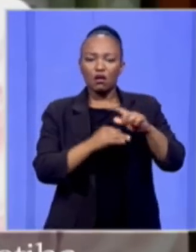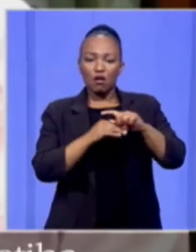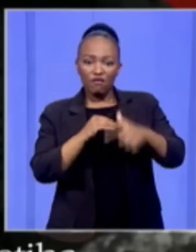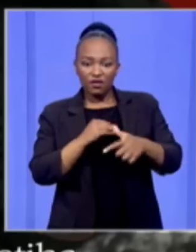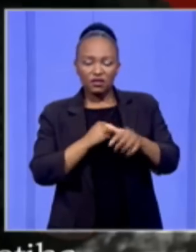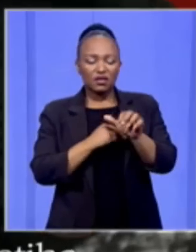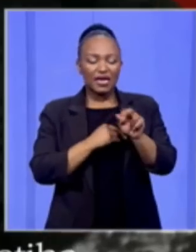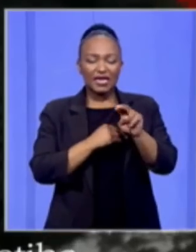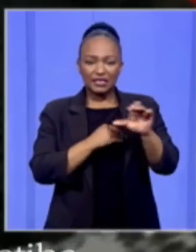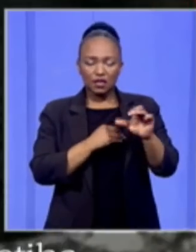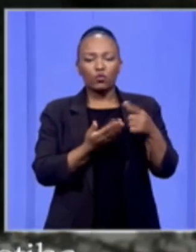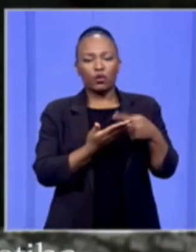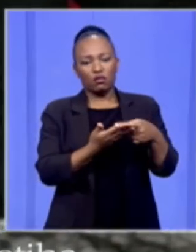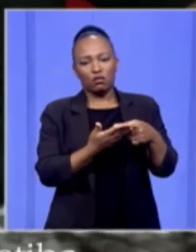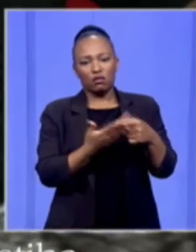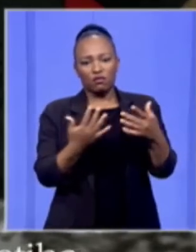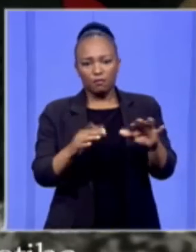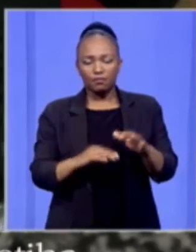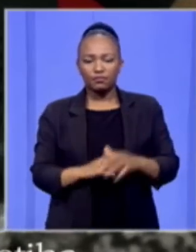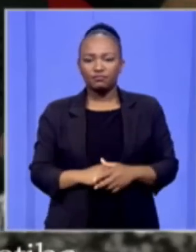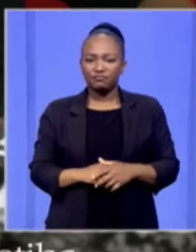ANC.